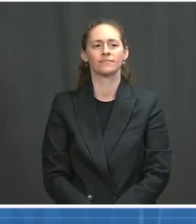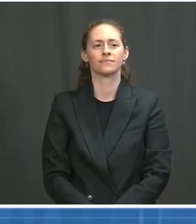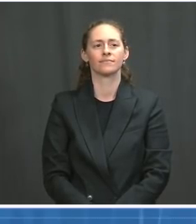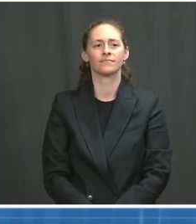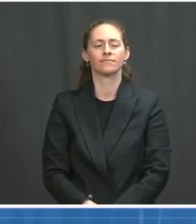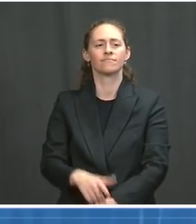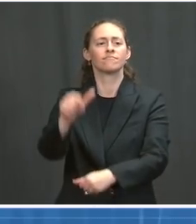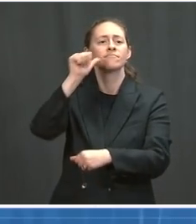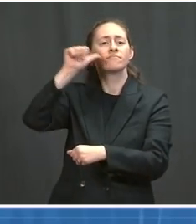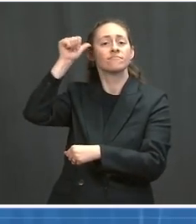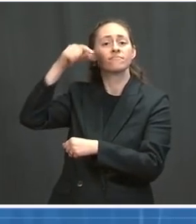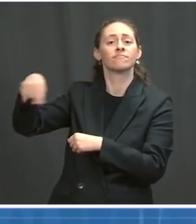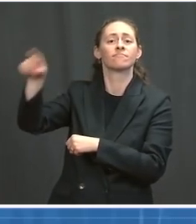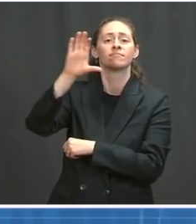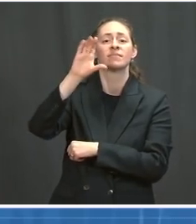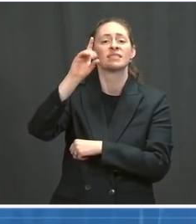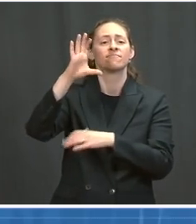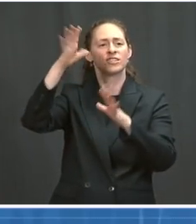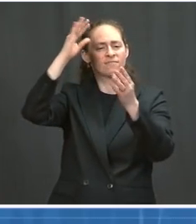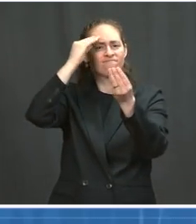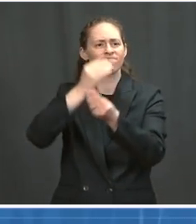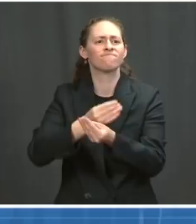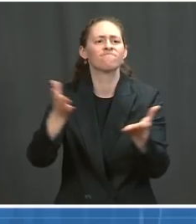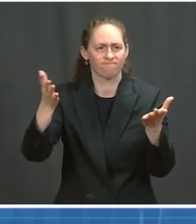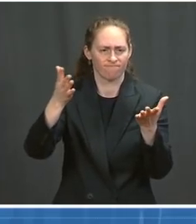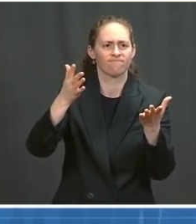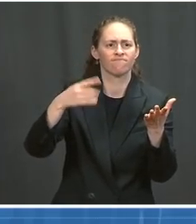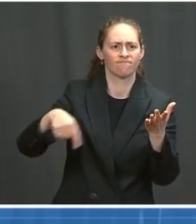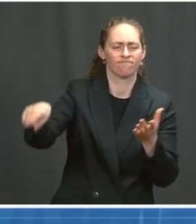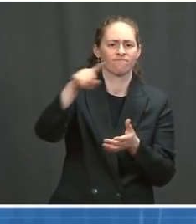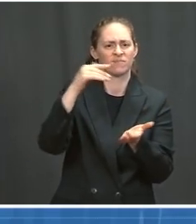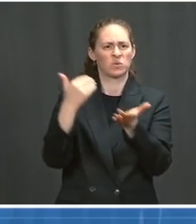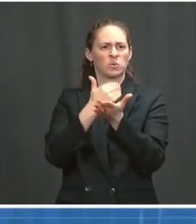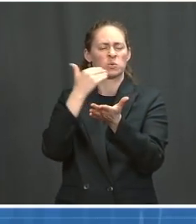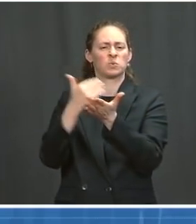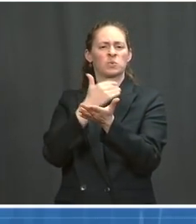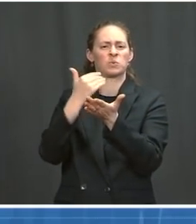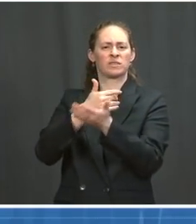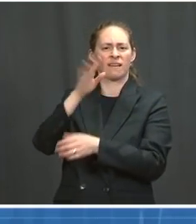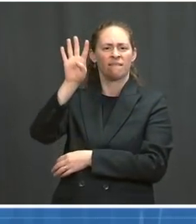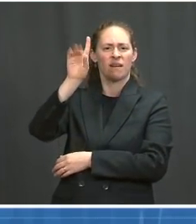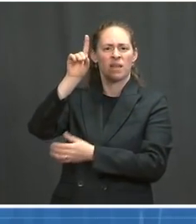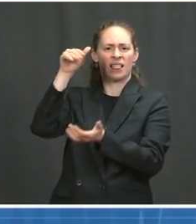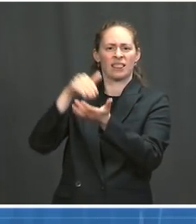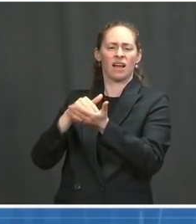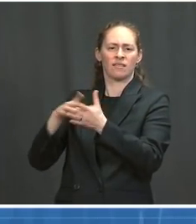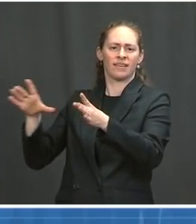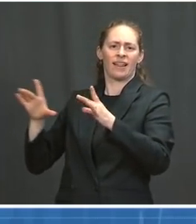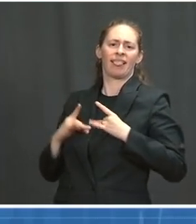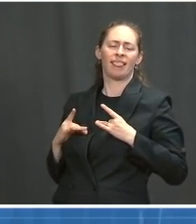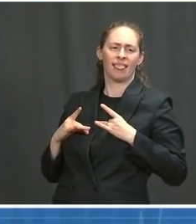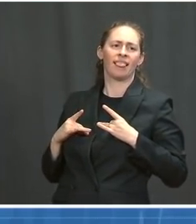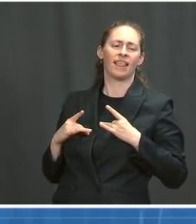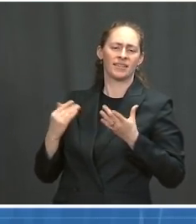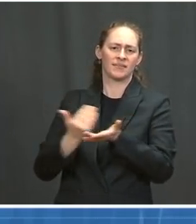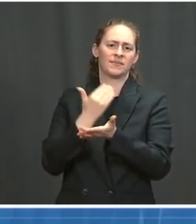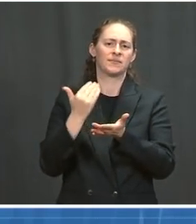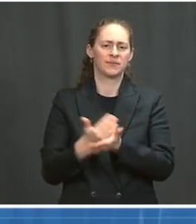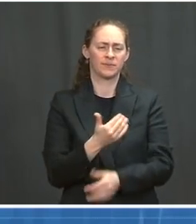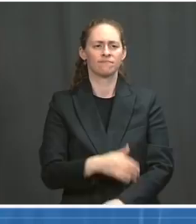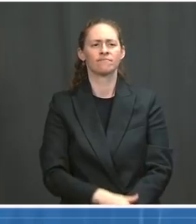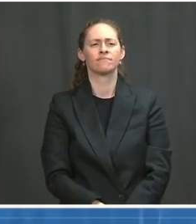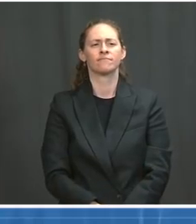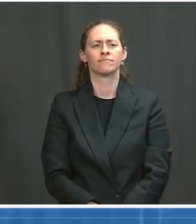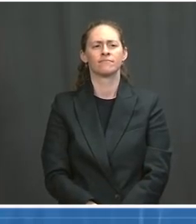41,900 new cases of COVID-19. Our seven-day average is about 45,800 cases per day, a decrease of